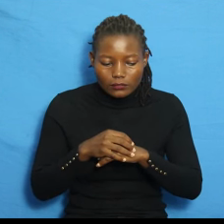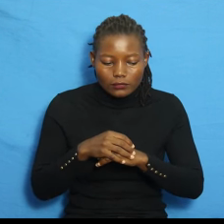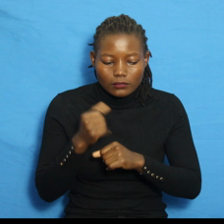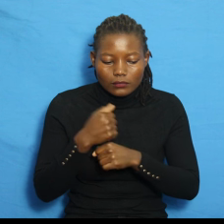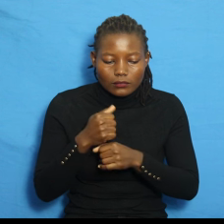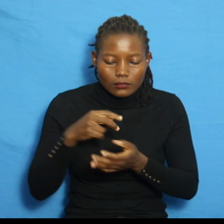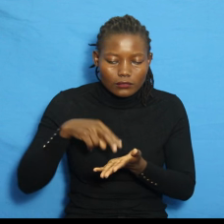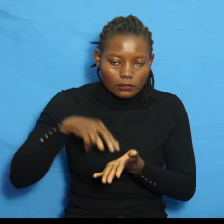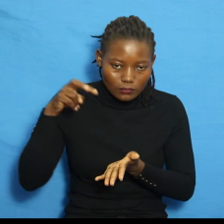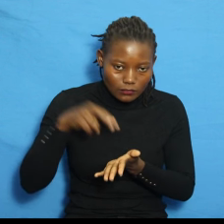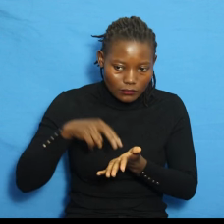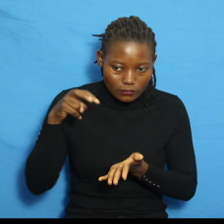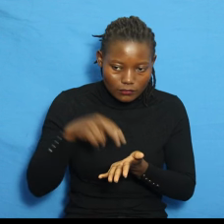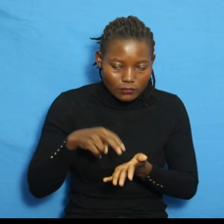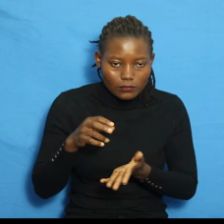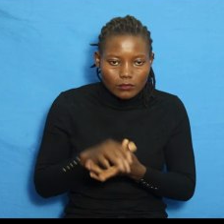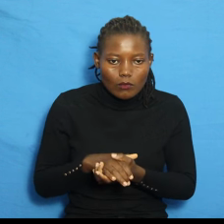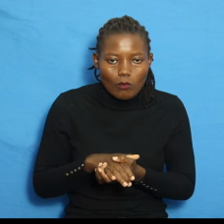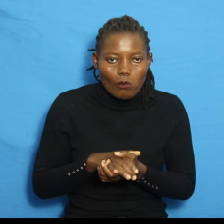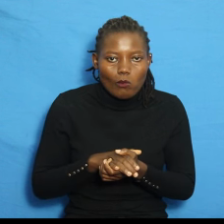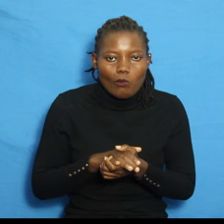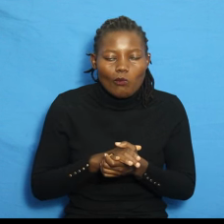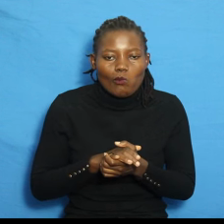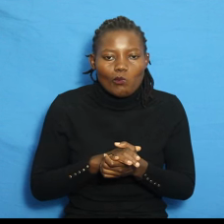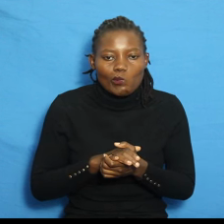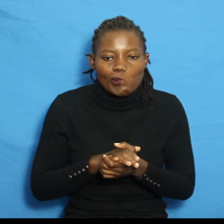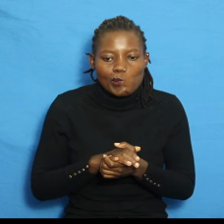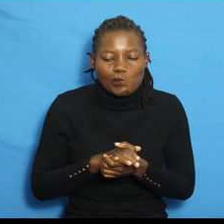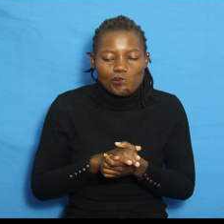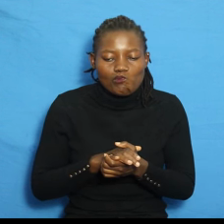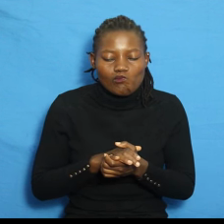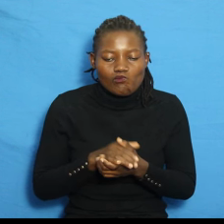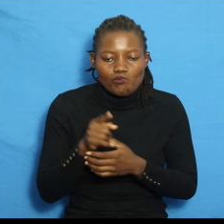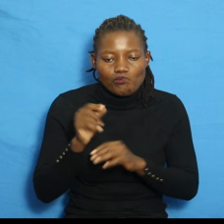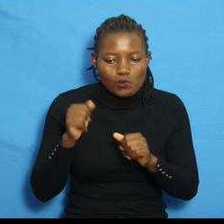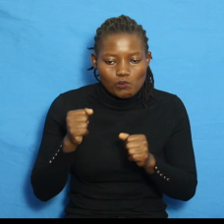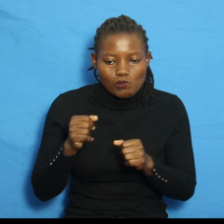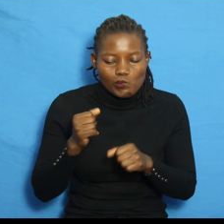very good example is just when you are executing the vertical jump.